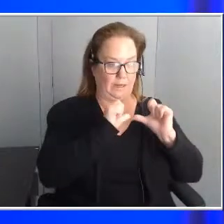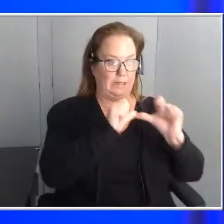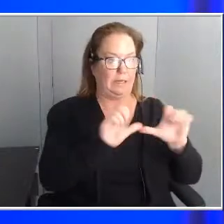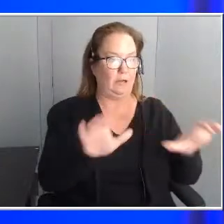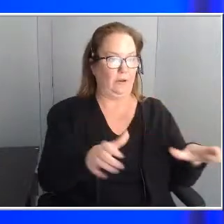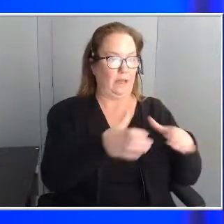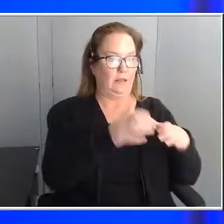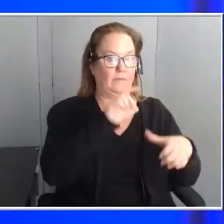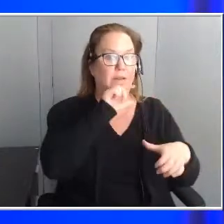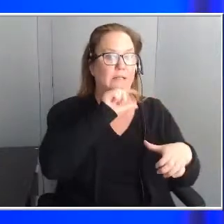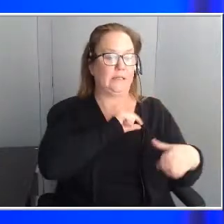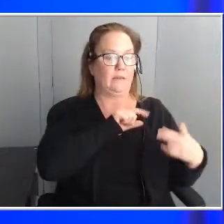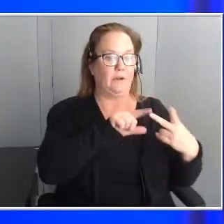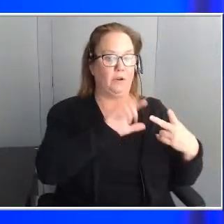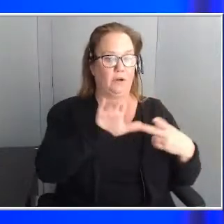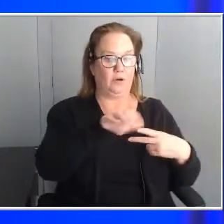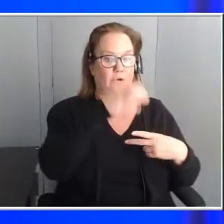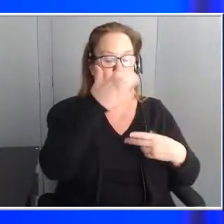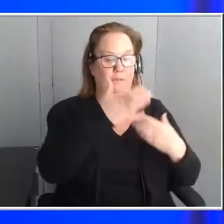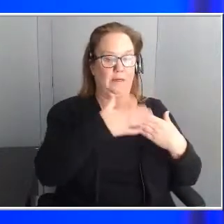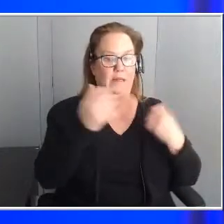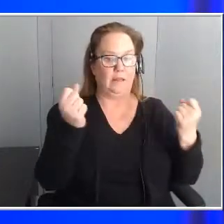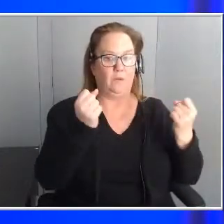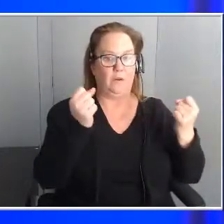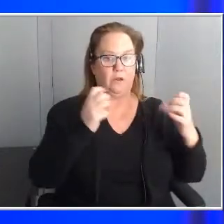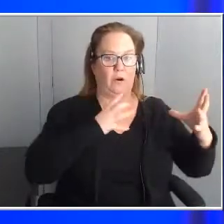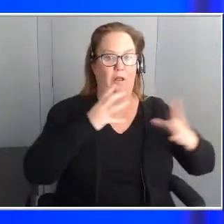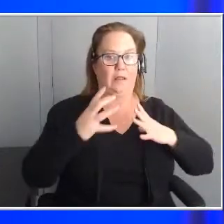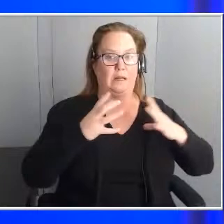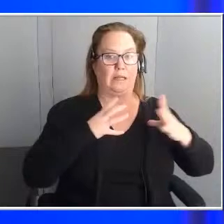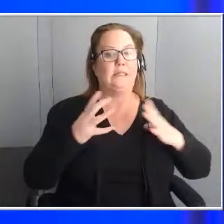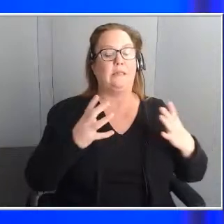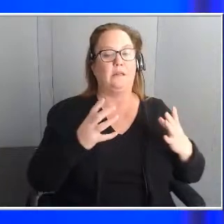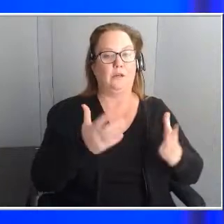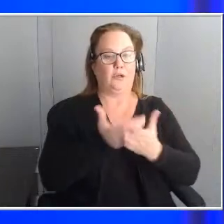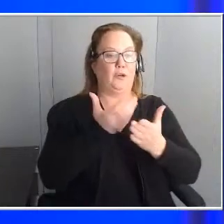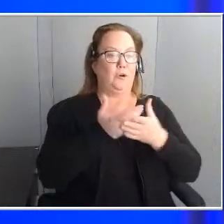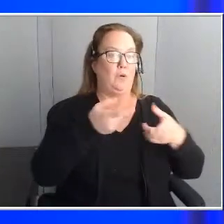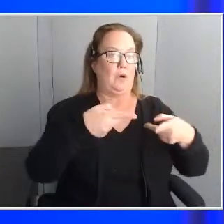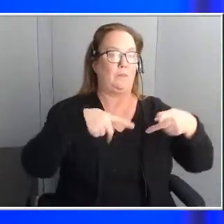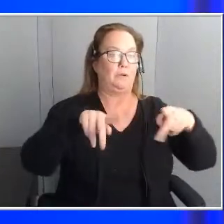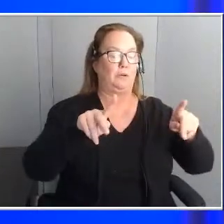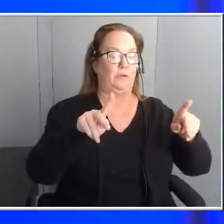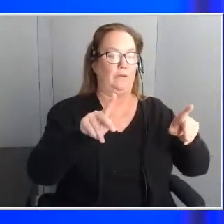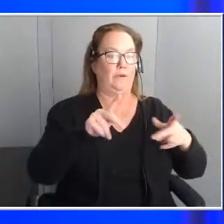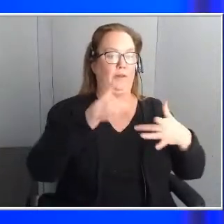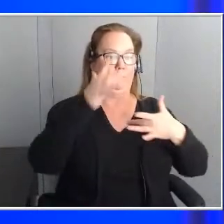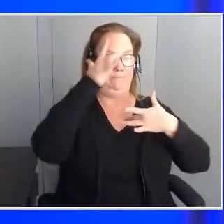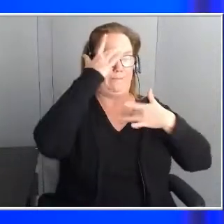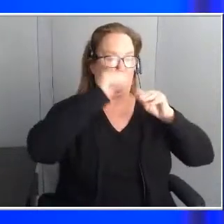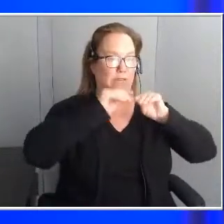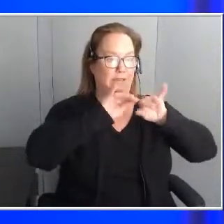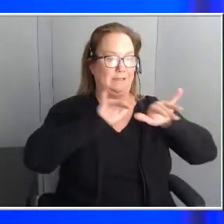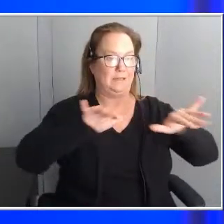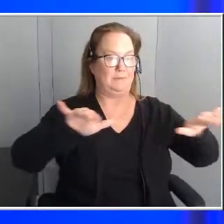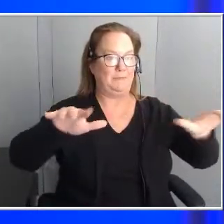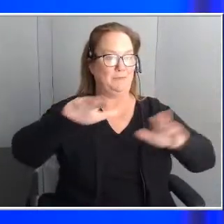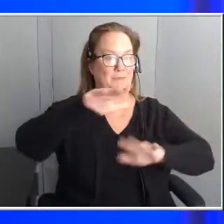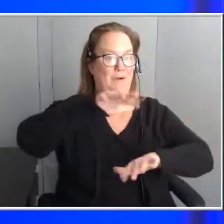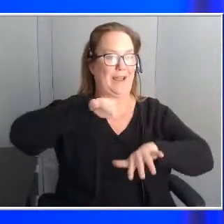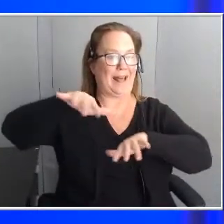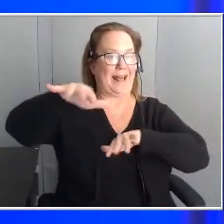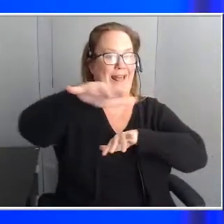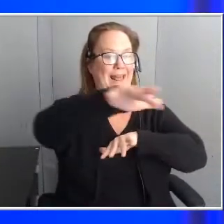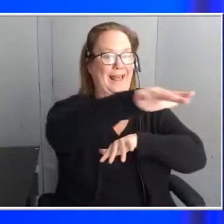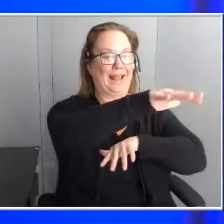for Thanksgiving and Christmas and all of the winter holidays. Those are just new opportunities for the virus to move. And what Dr. Johnson is able